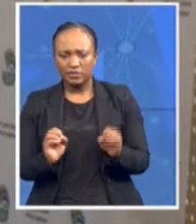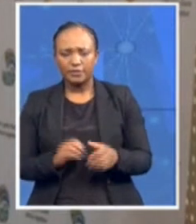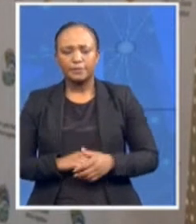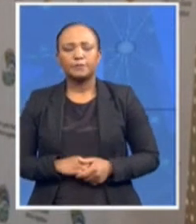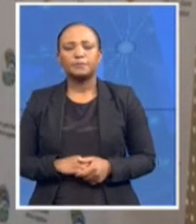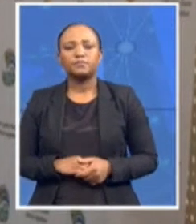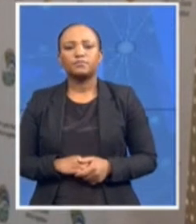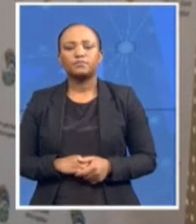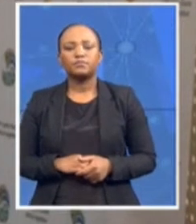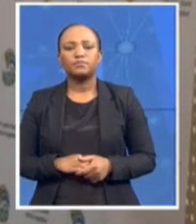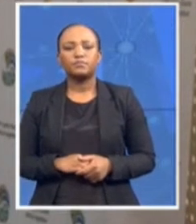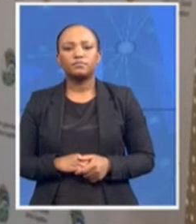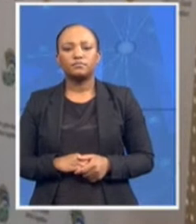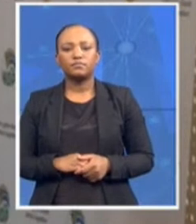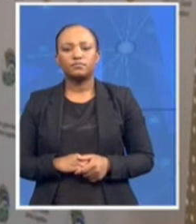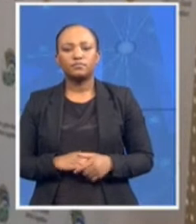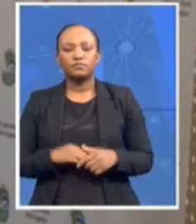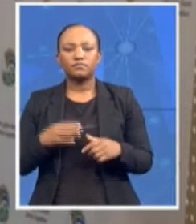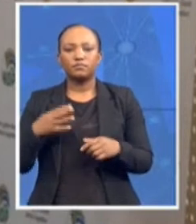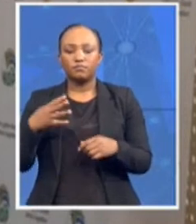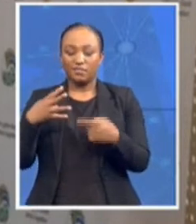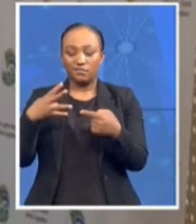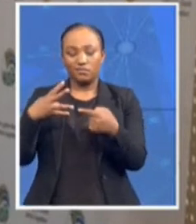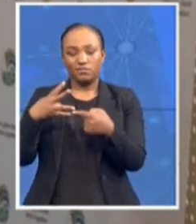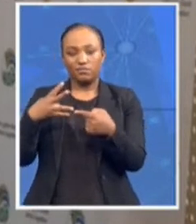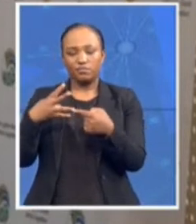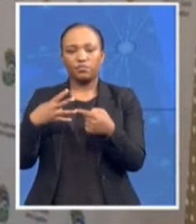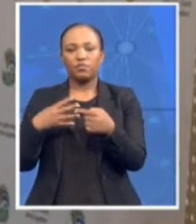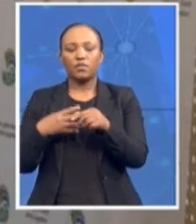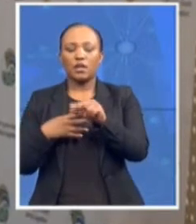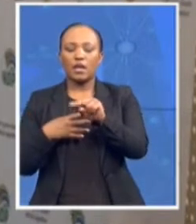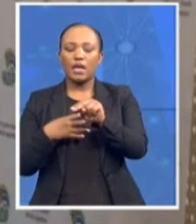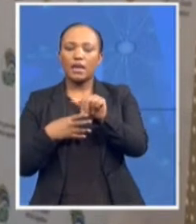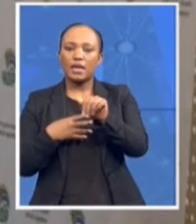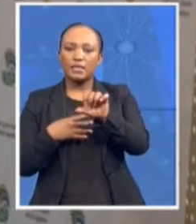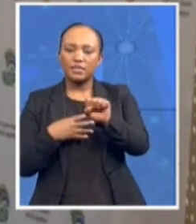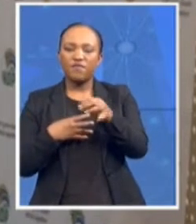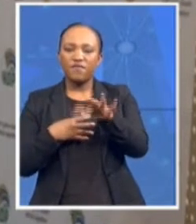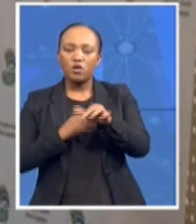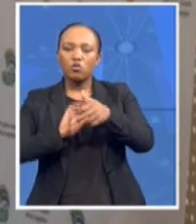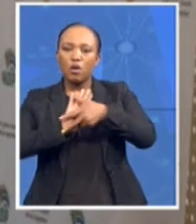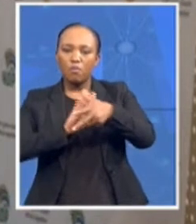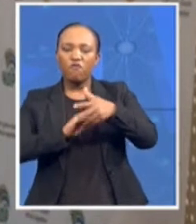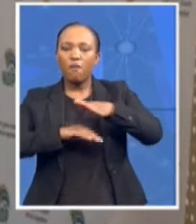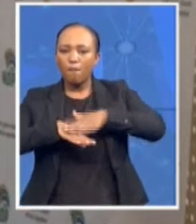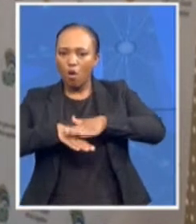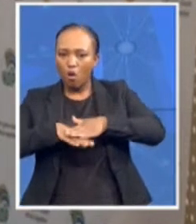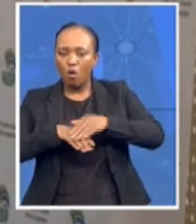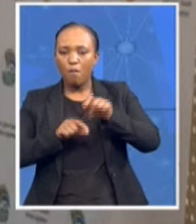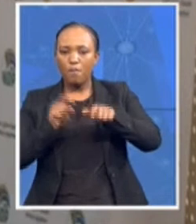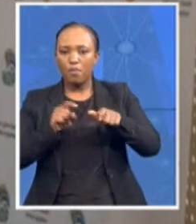Thirdly, the National Arts Council had approved more beneficiaries than there was funding allocated.